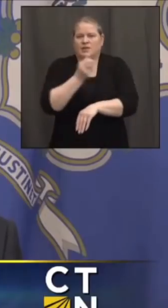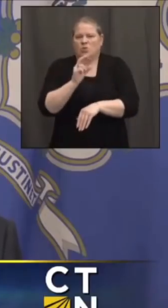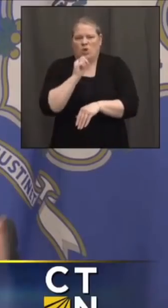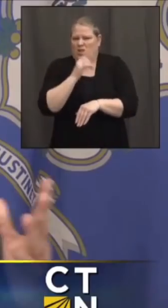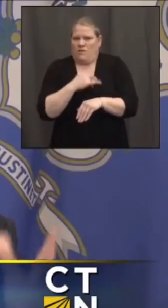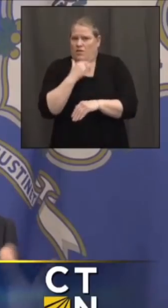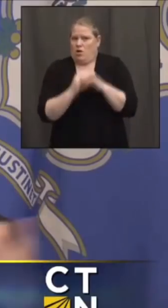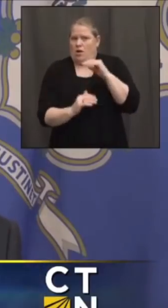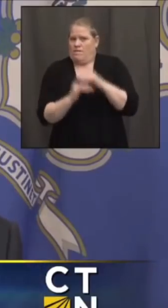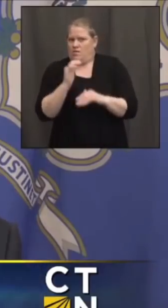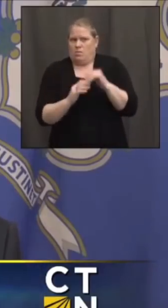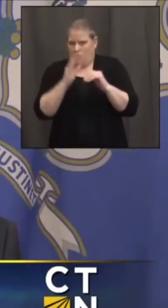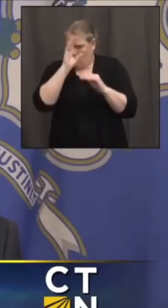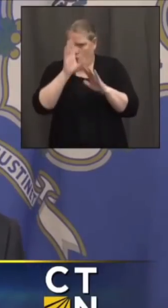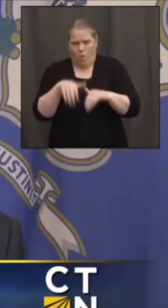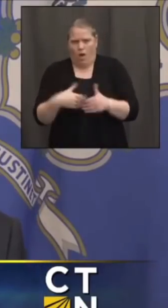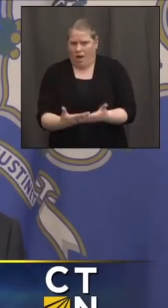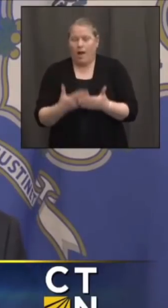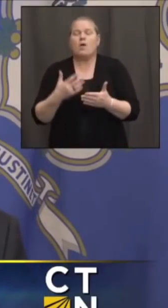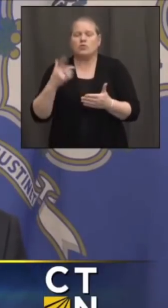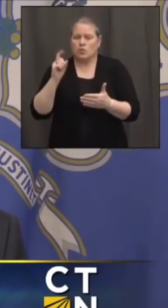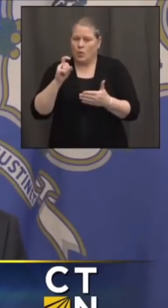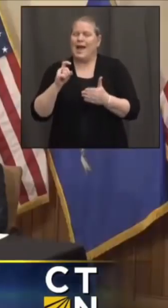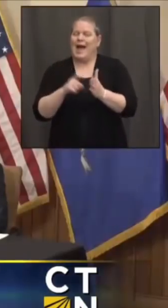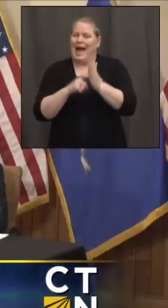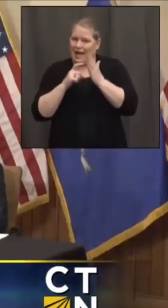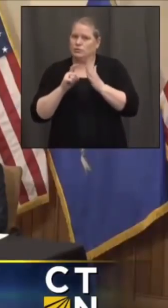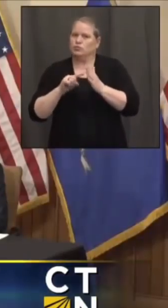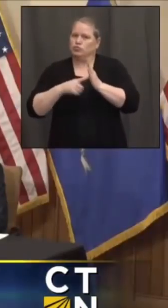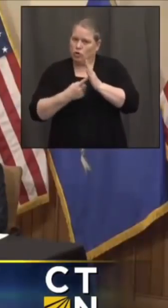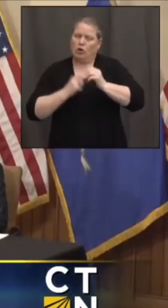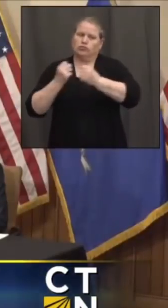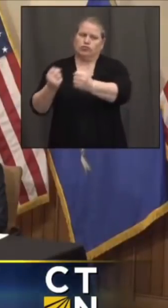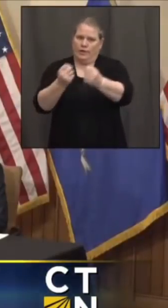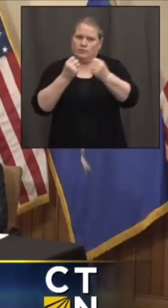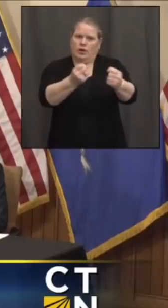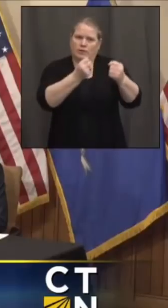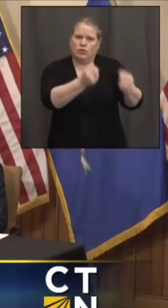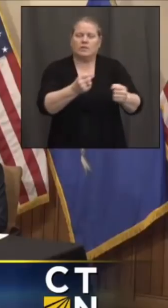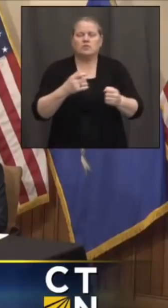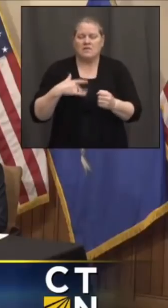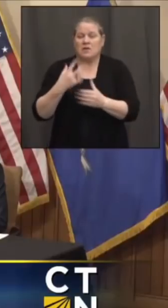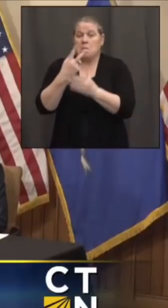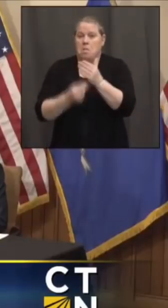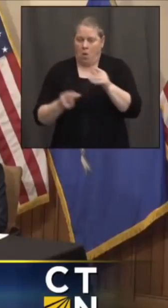So I think it's going to be a two-pronged attack. Thank you.